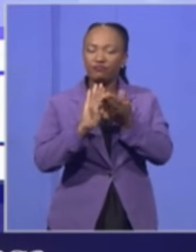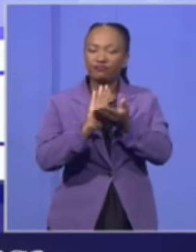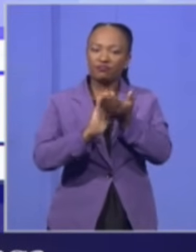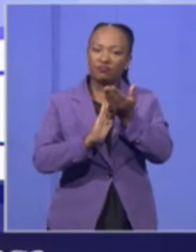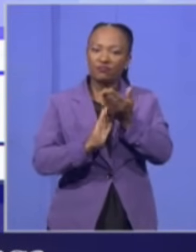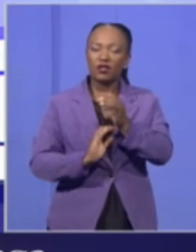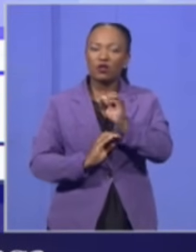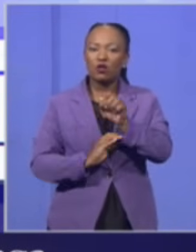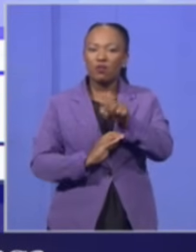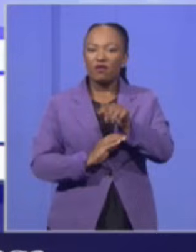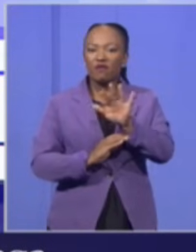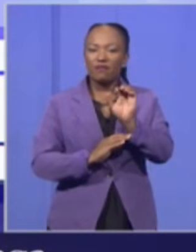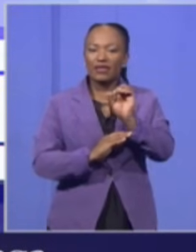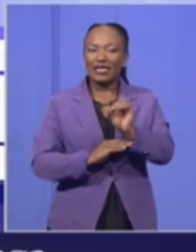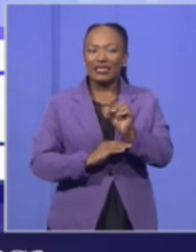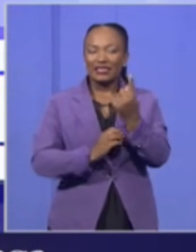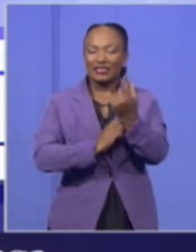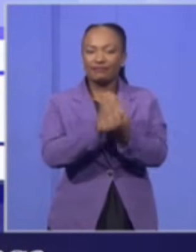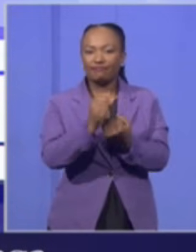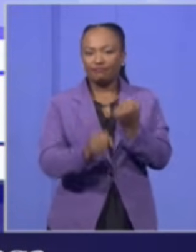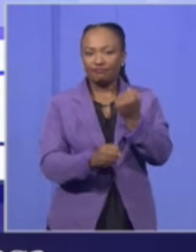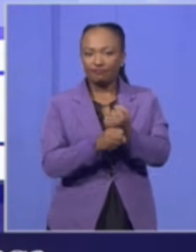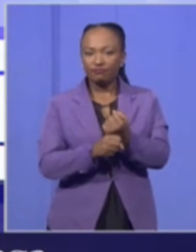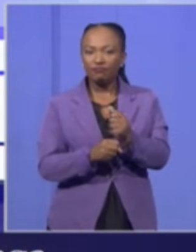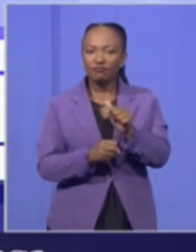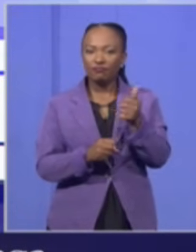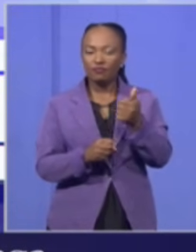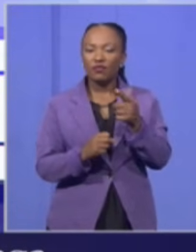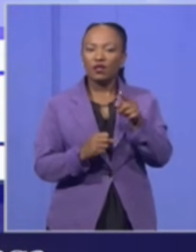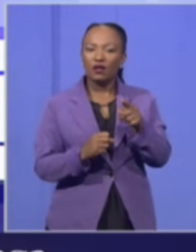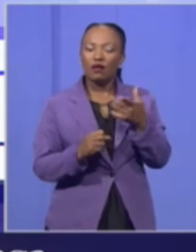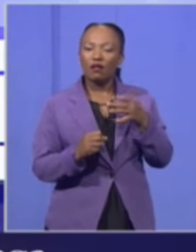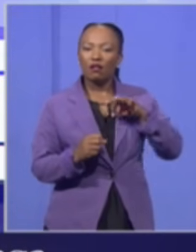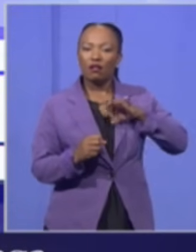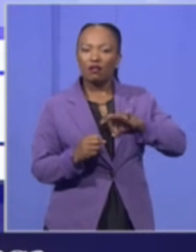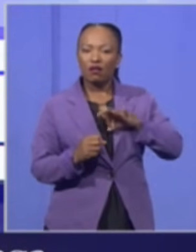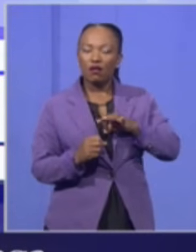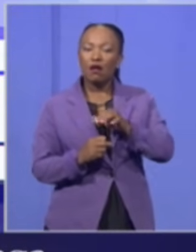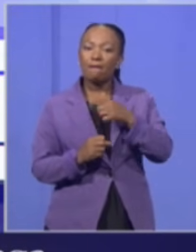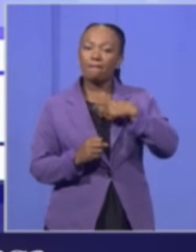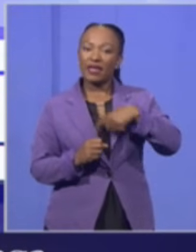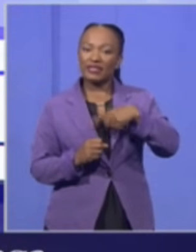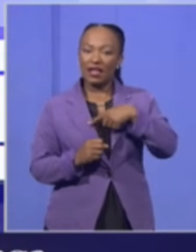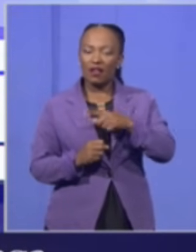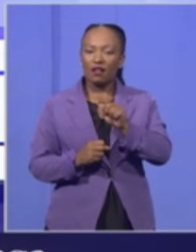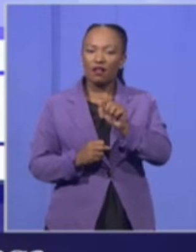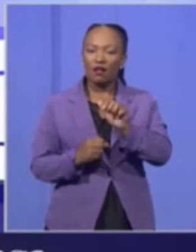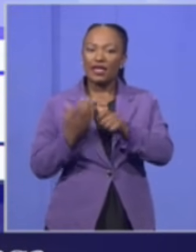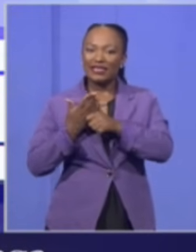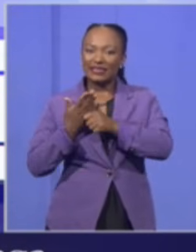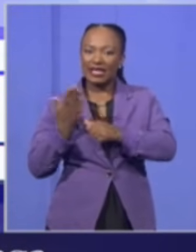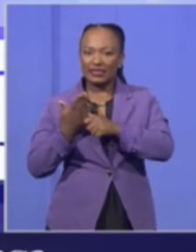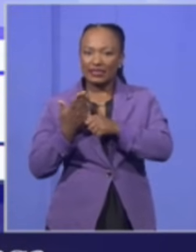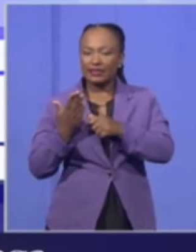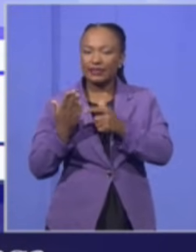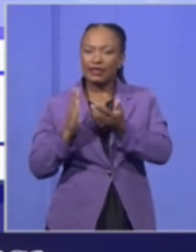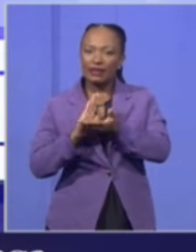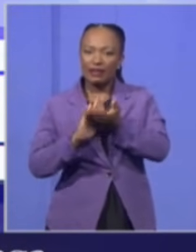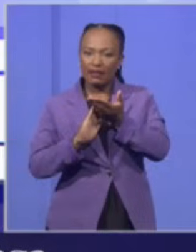sa peresente ngwageng o tlago mo le magoro a motšhelo wa letseno la motho ka noši a ka se beakanywe go gata ka mošito o tee